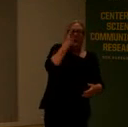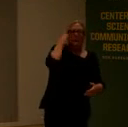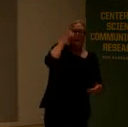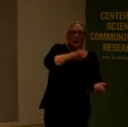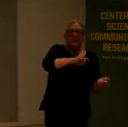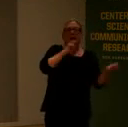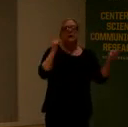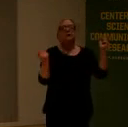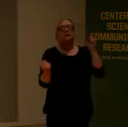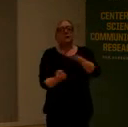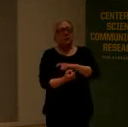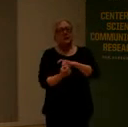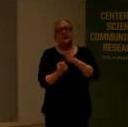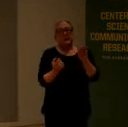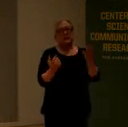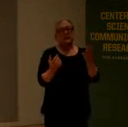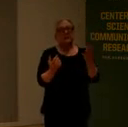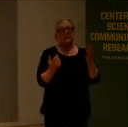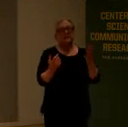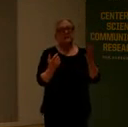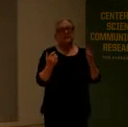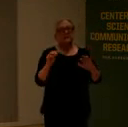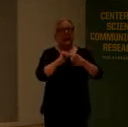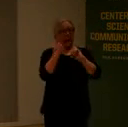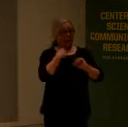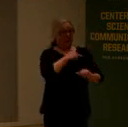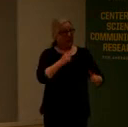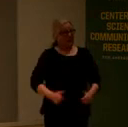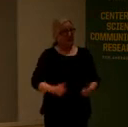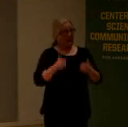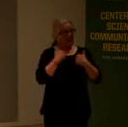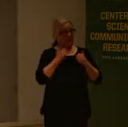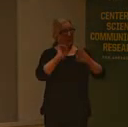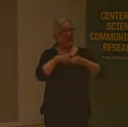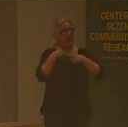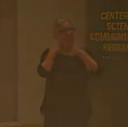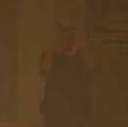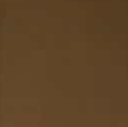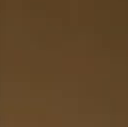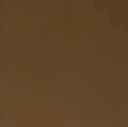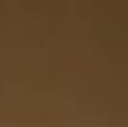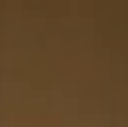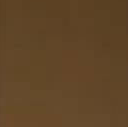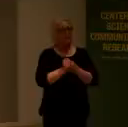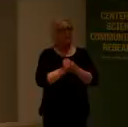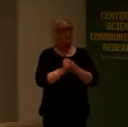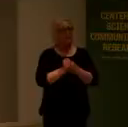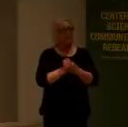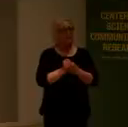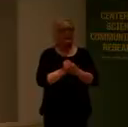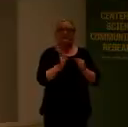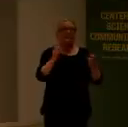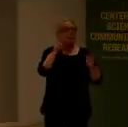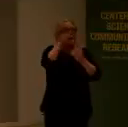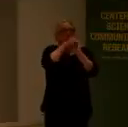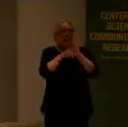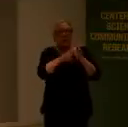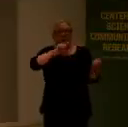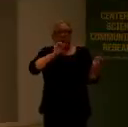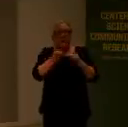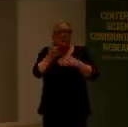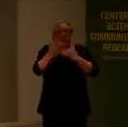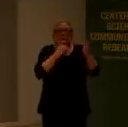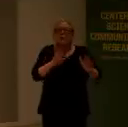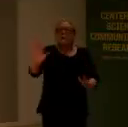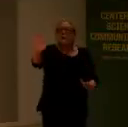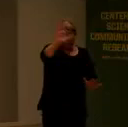the way we live, the way we deliver health, the way we think about policy, whatever it is that you care about